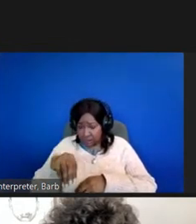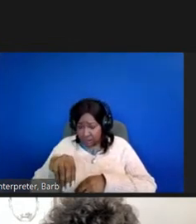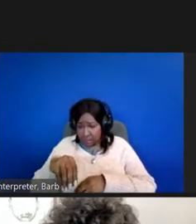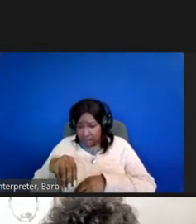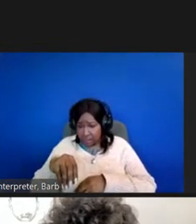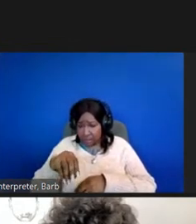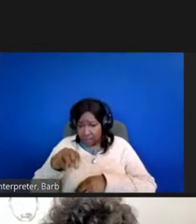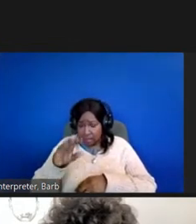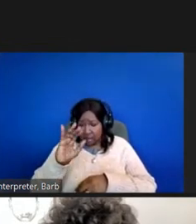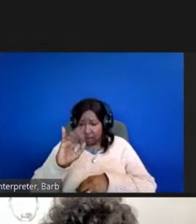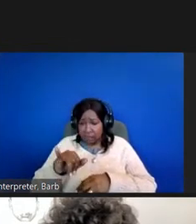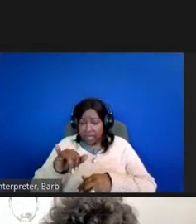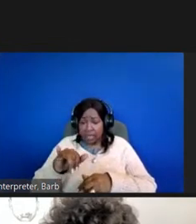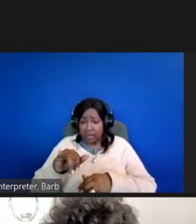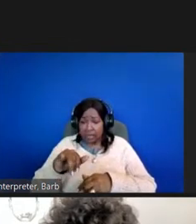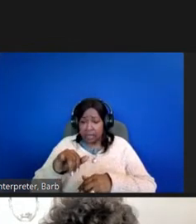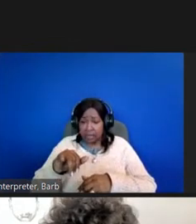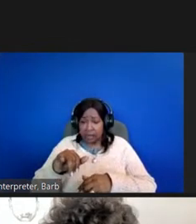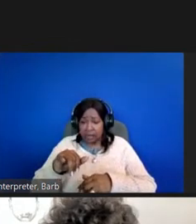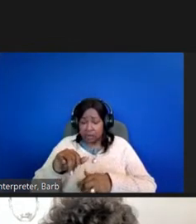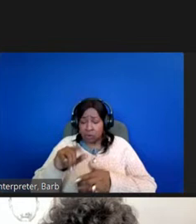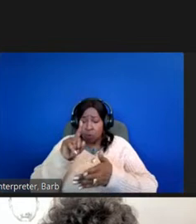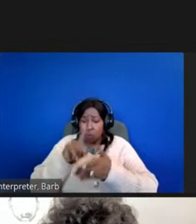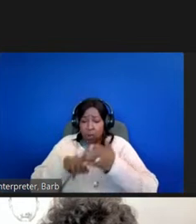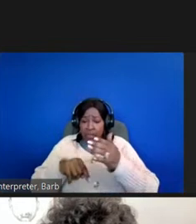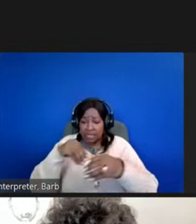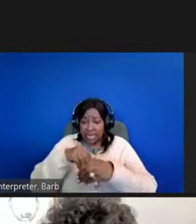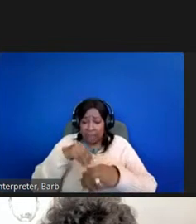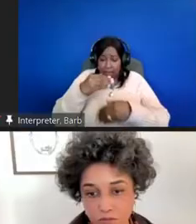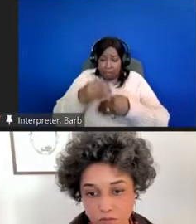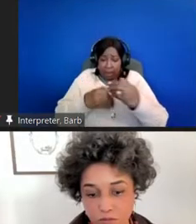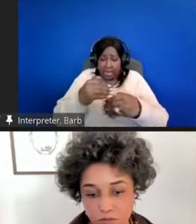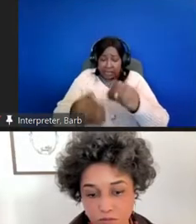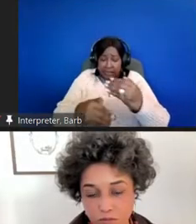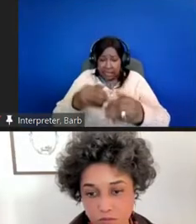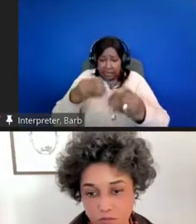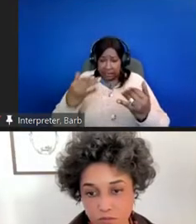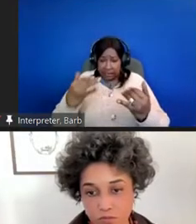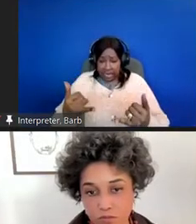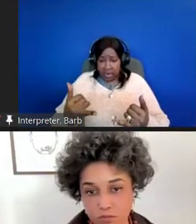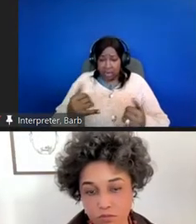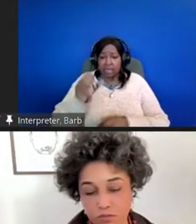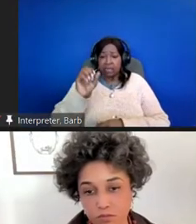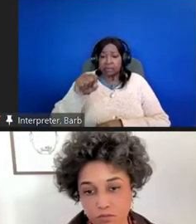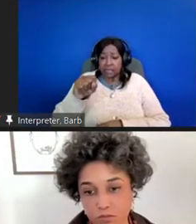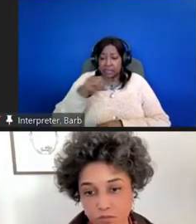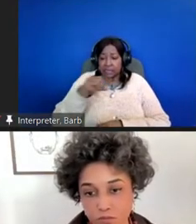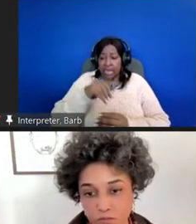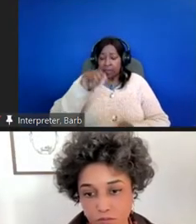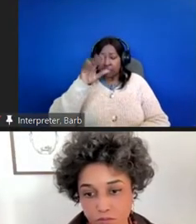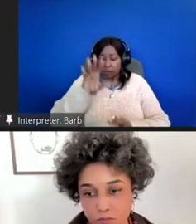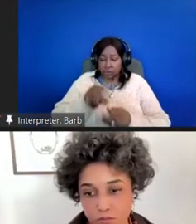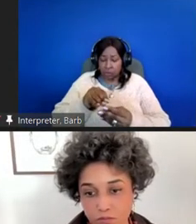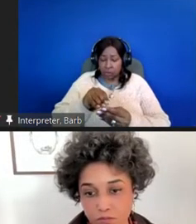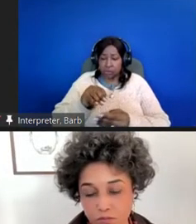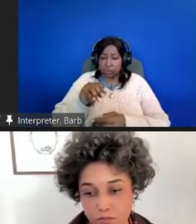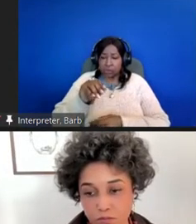that's basically, what's in process now. That's correct. And it totals to 14